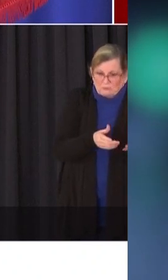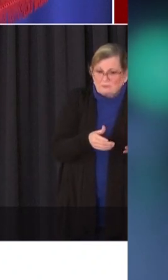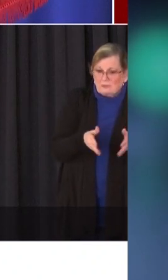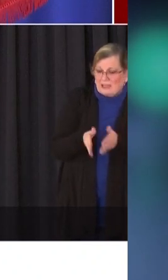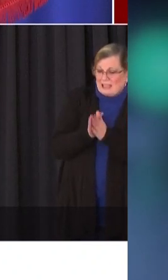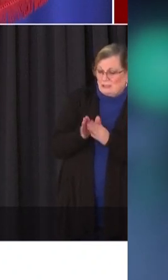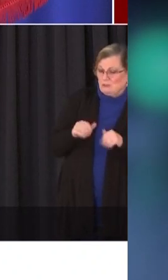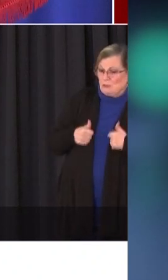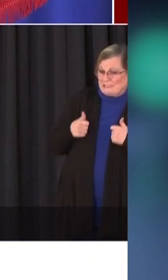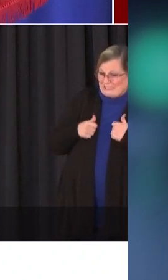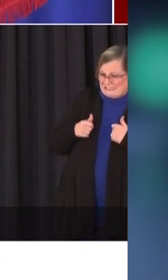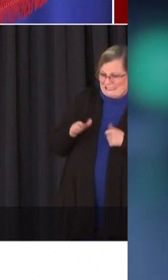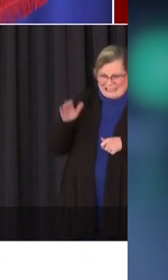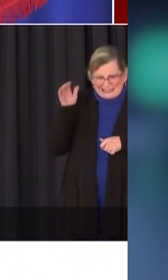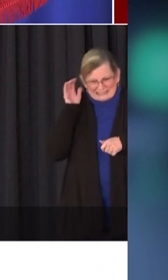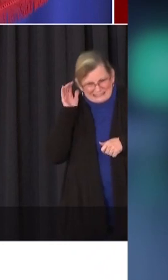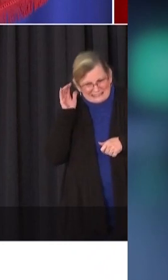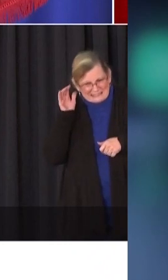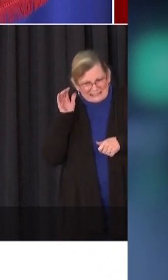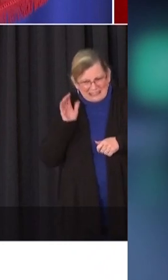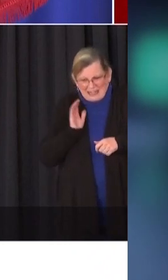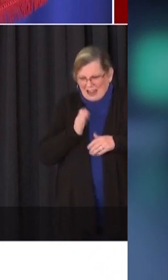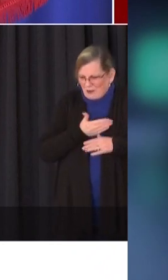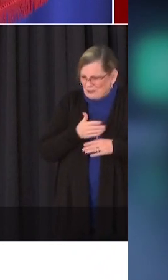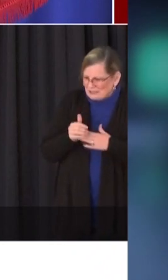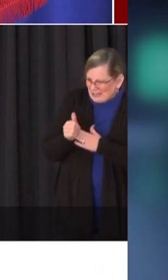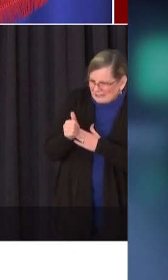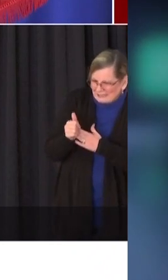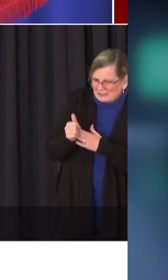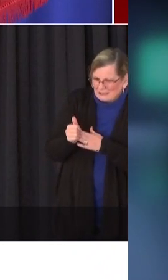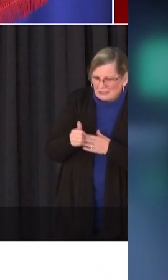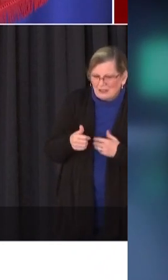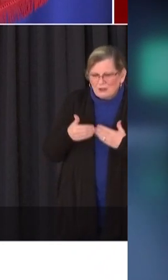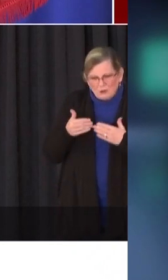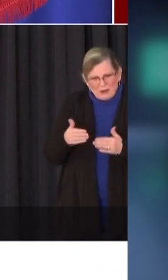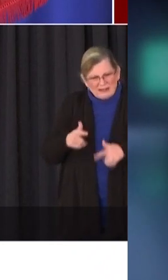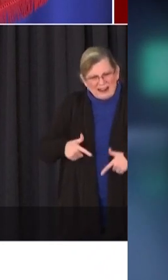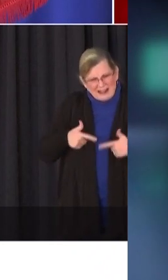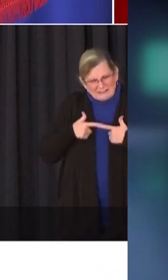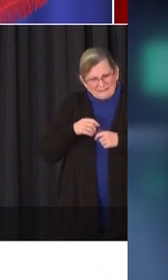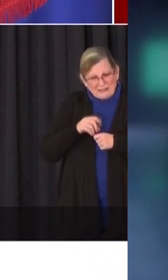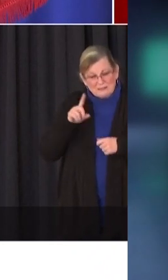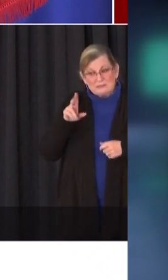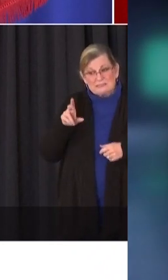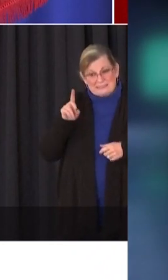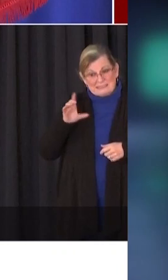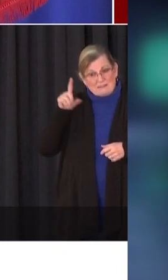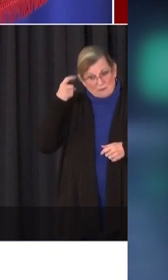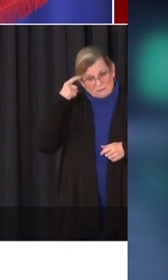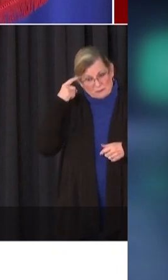Remember, 68 people arrested yesterday. Compare that to how many people were arrested on June 1st.